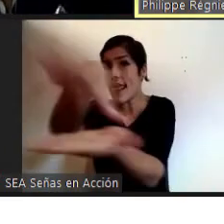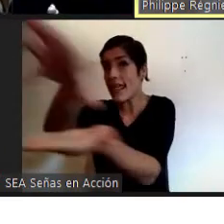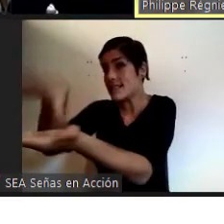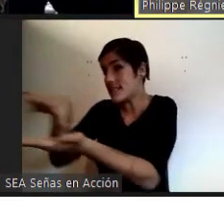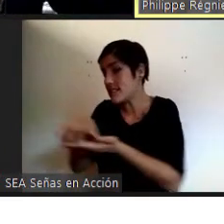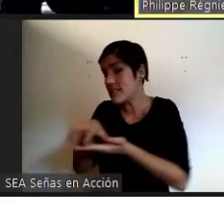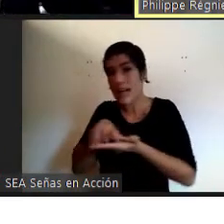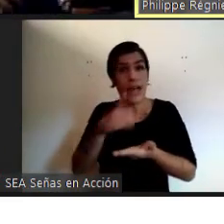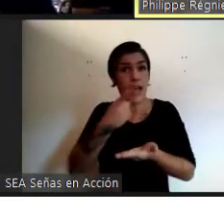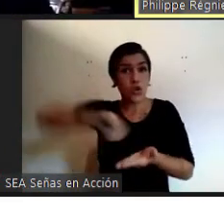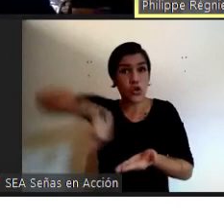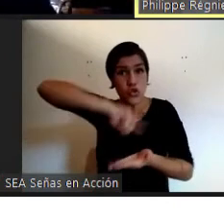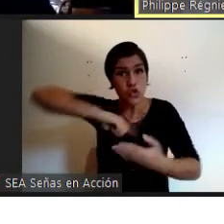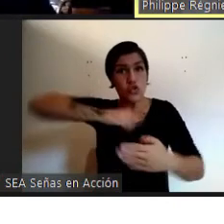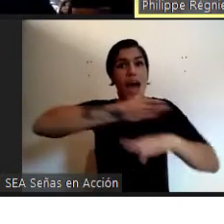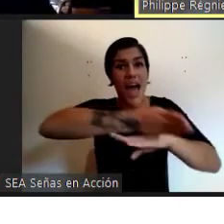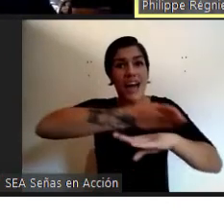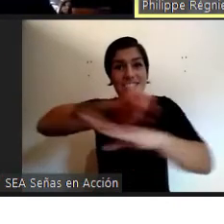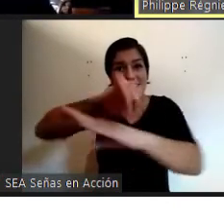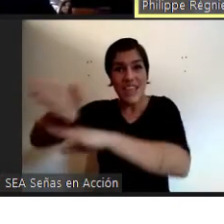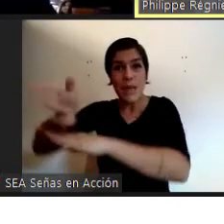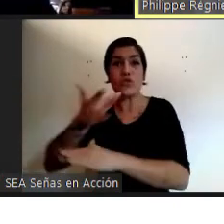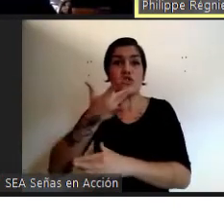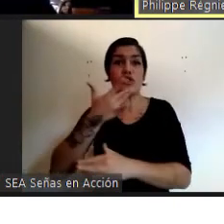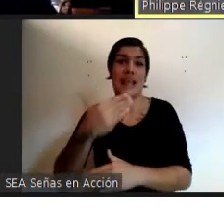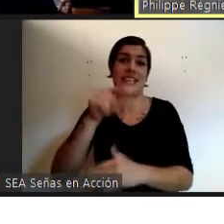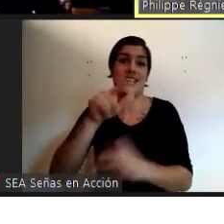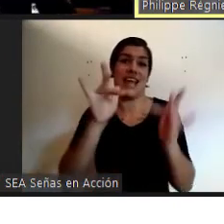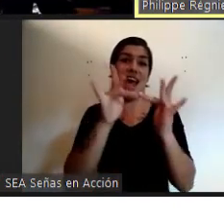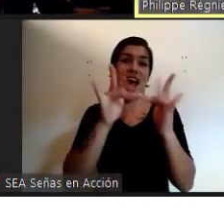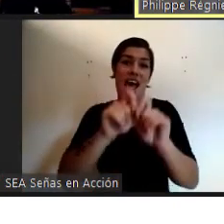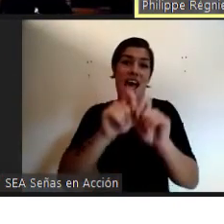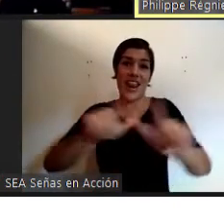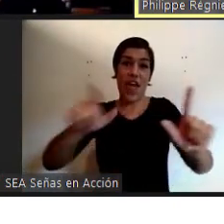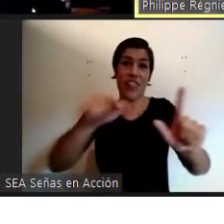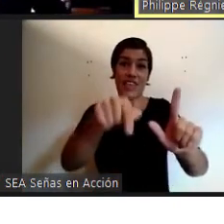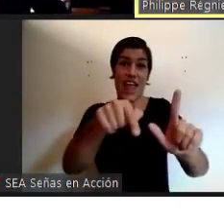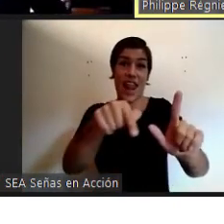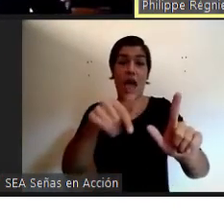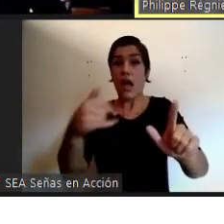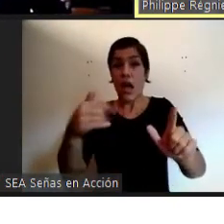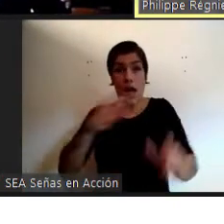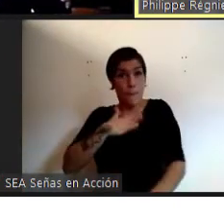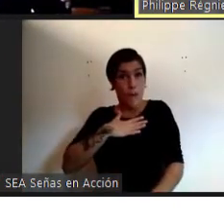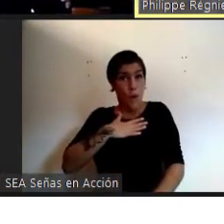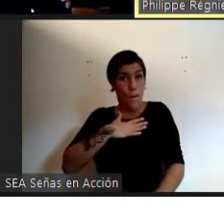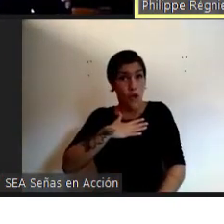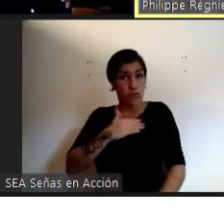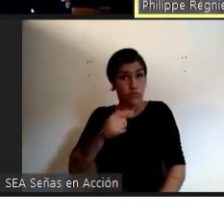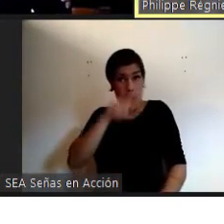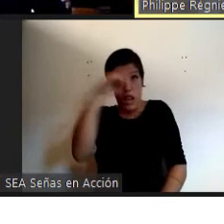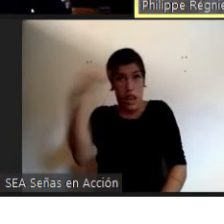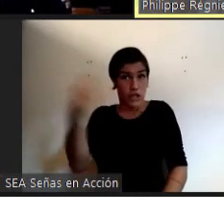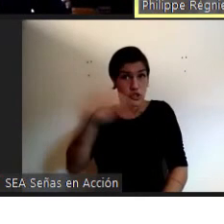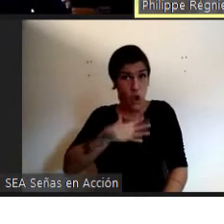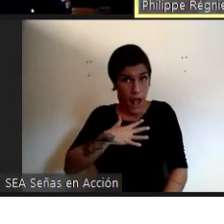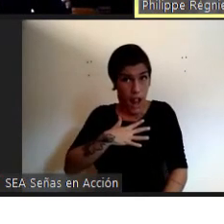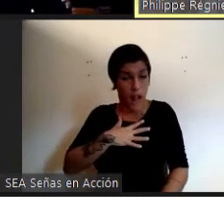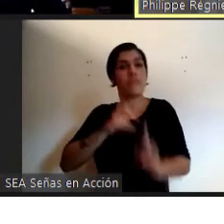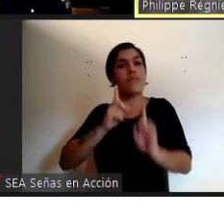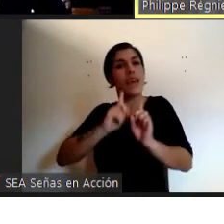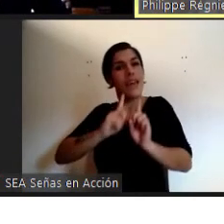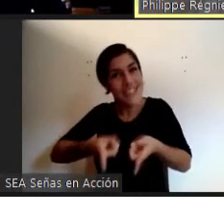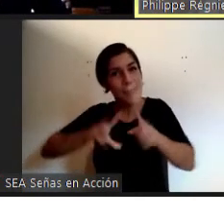well to content, to international content that has been proposed by